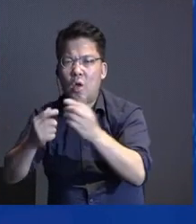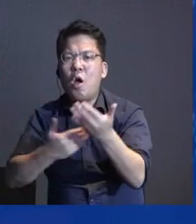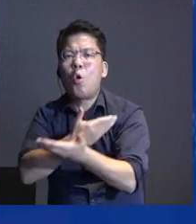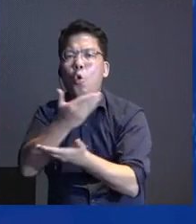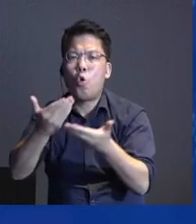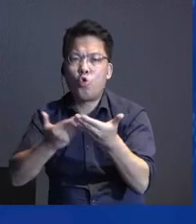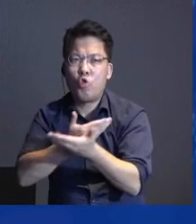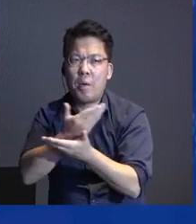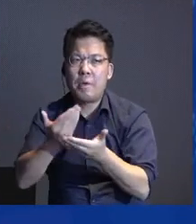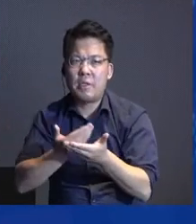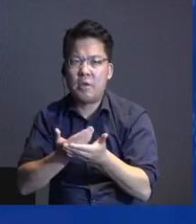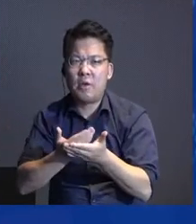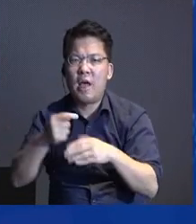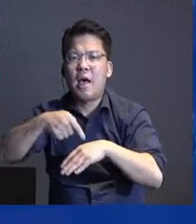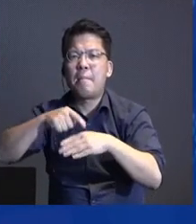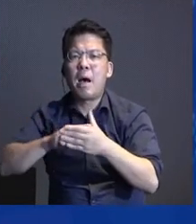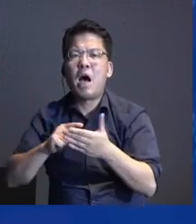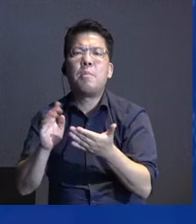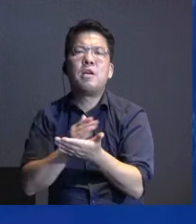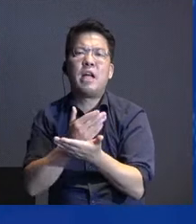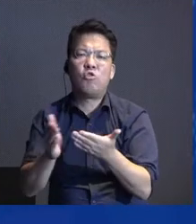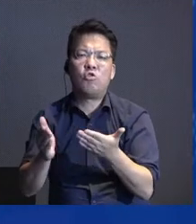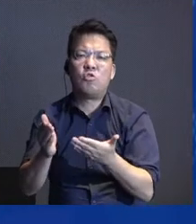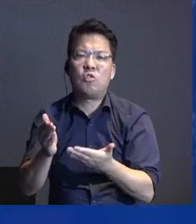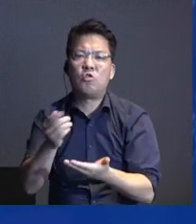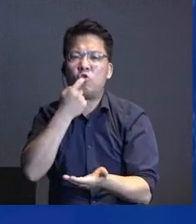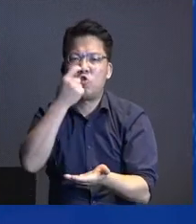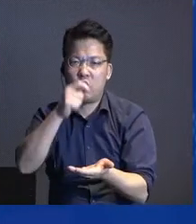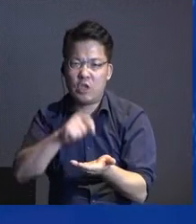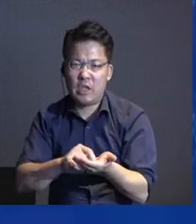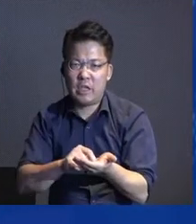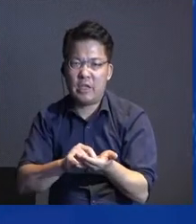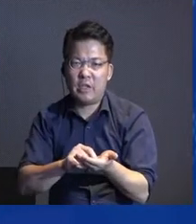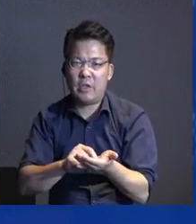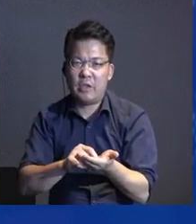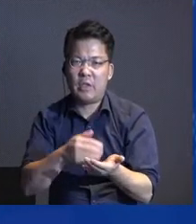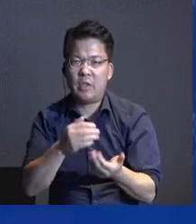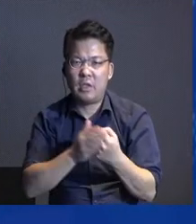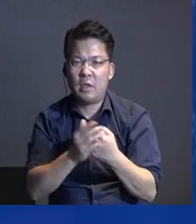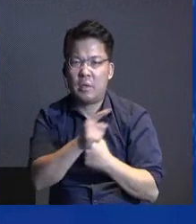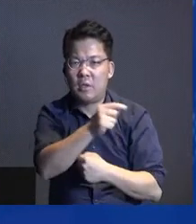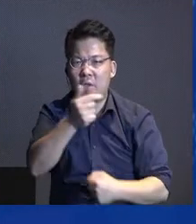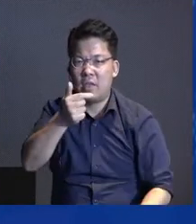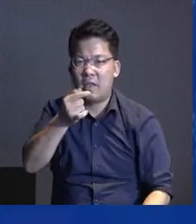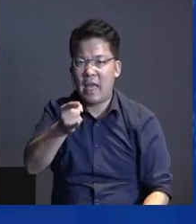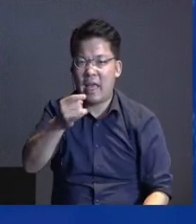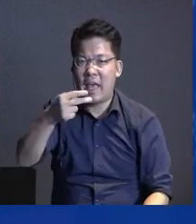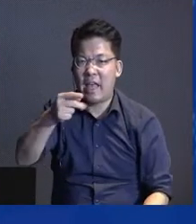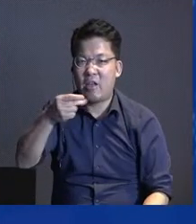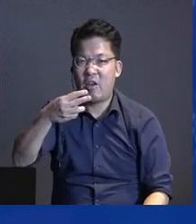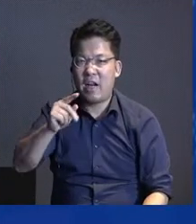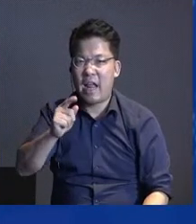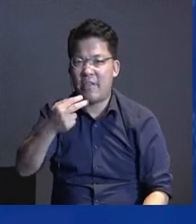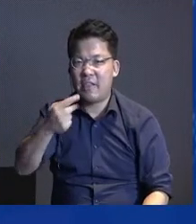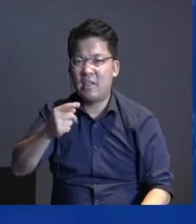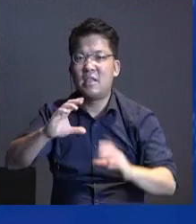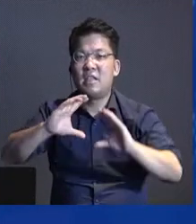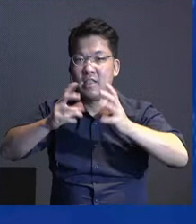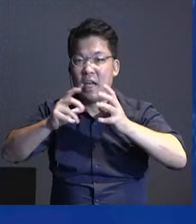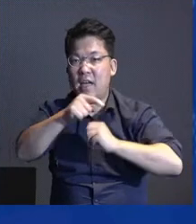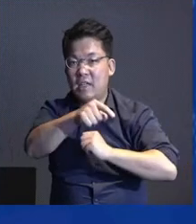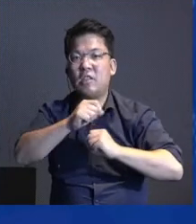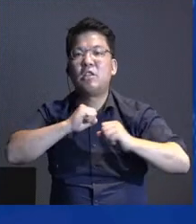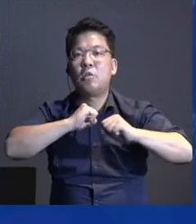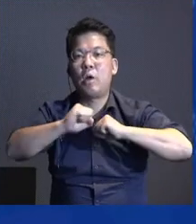their wishes and dreams for themselves, but also for their neighborhood, which similarly to